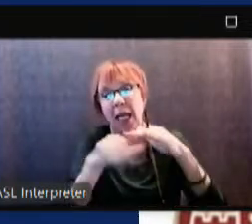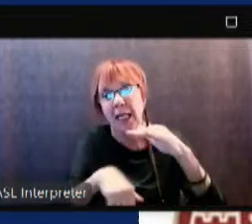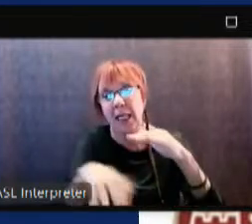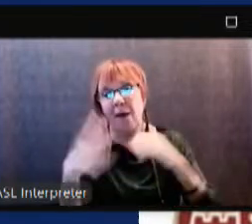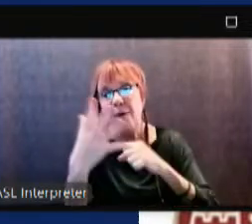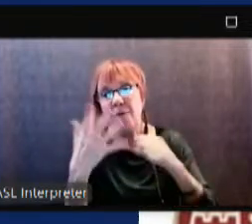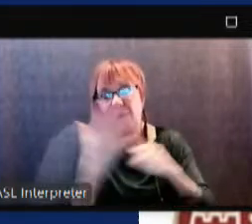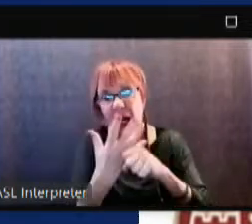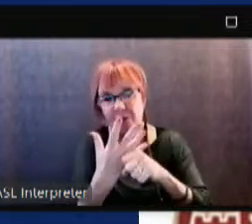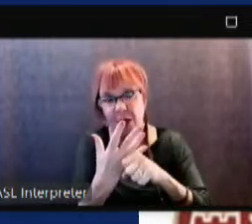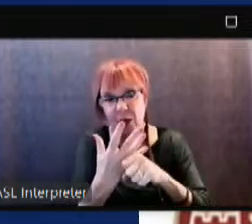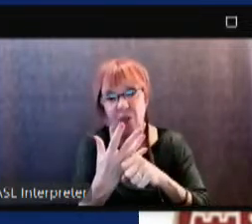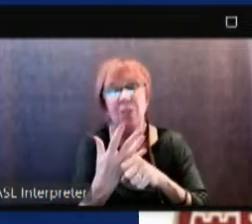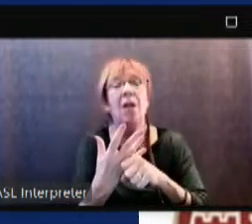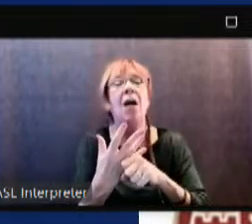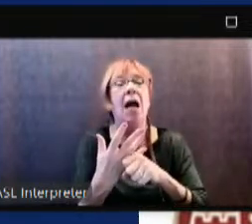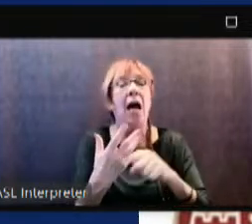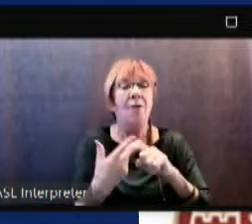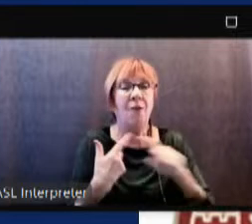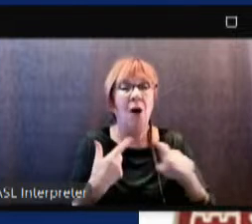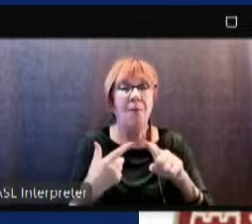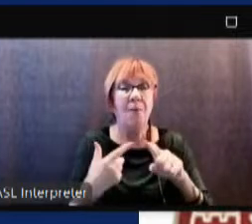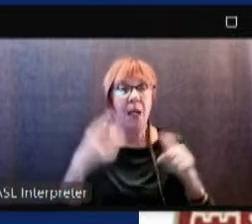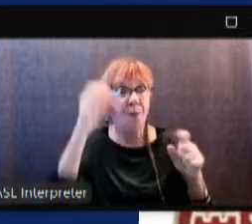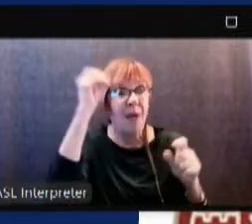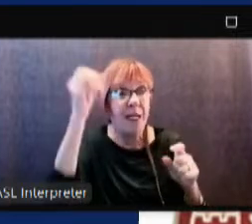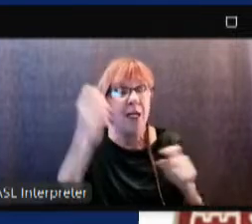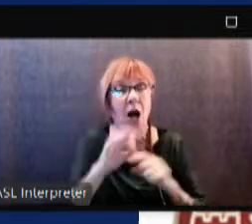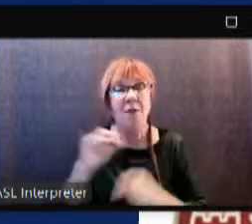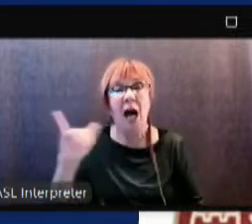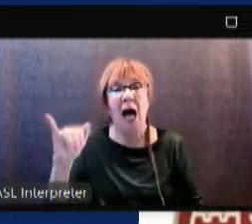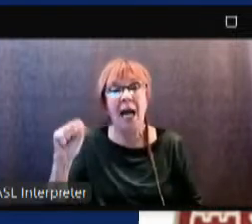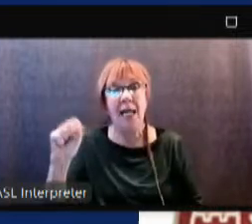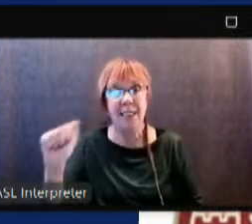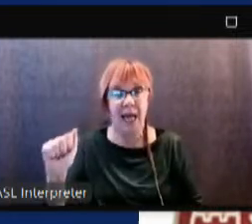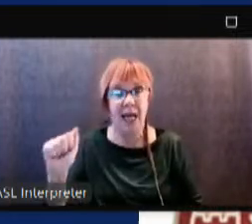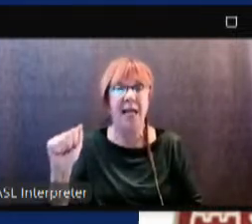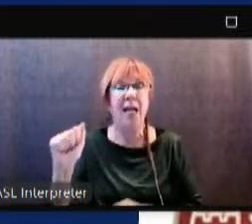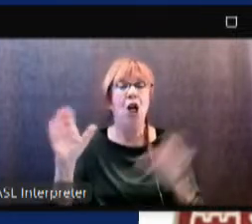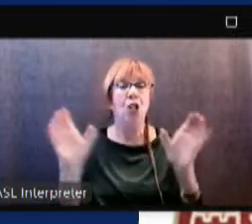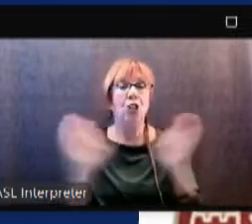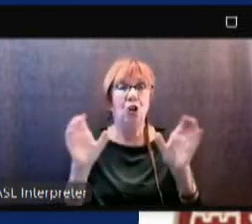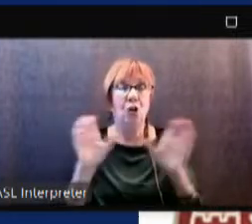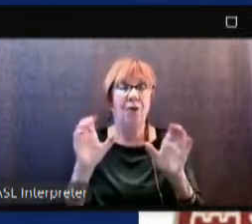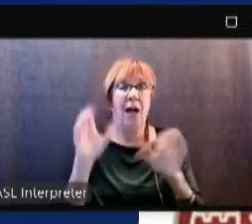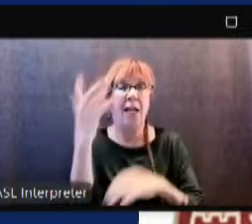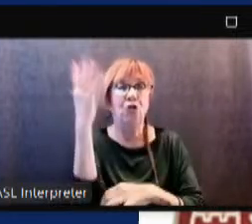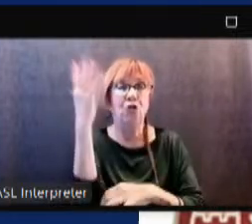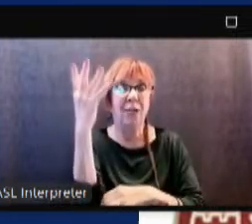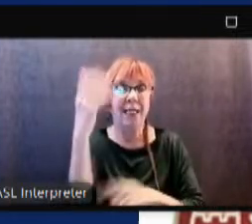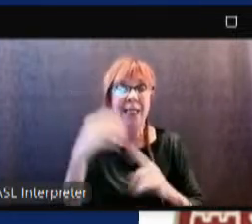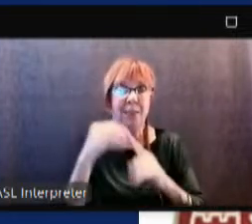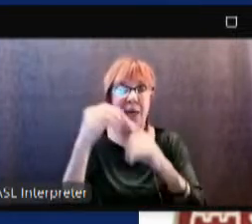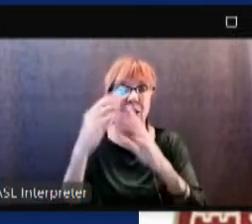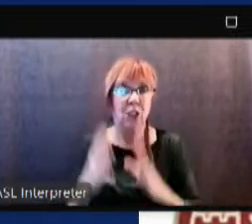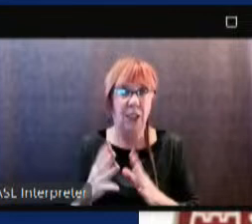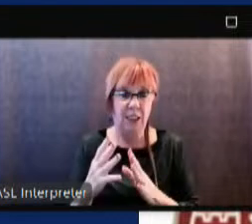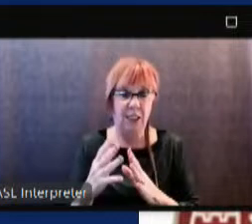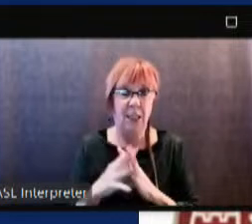determined by an ISA certified arborist with tree risk assessment qualification or TRAC